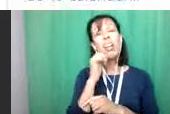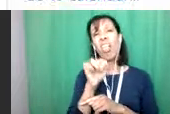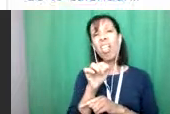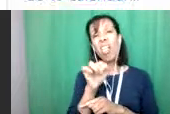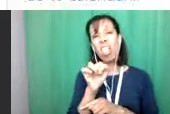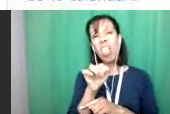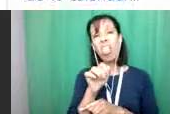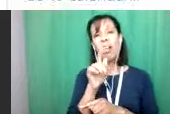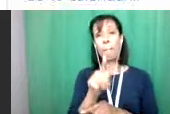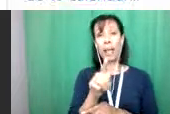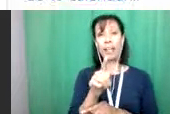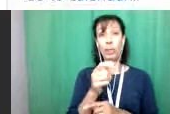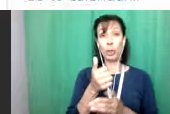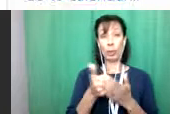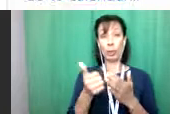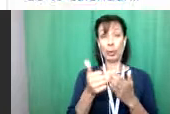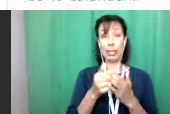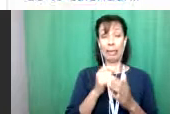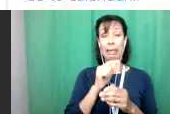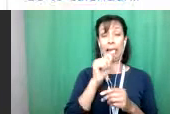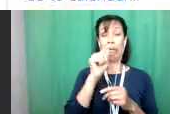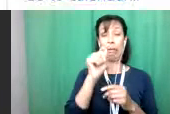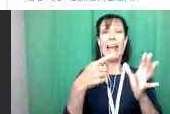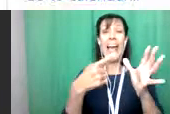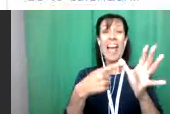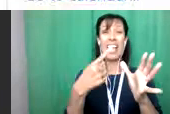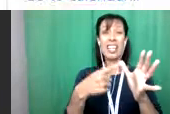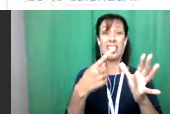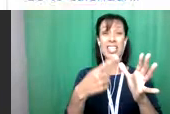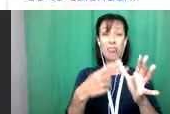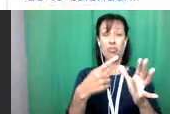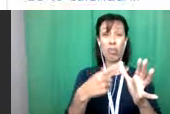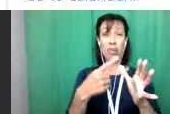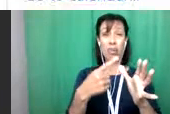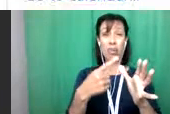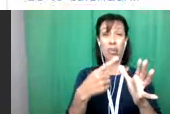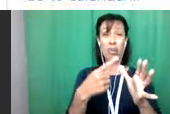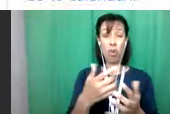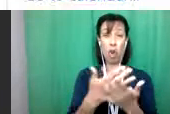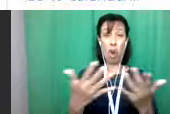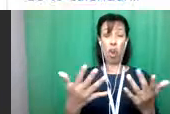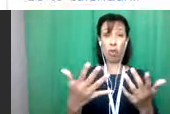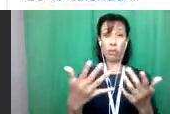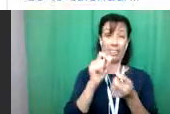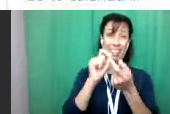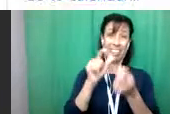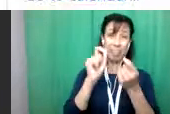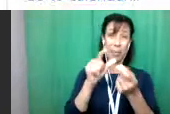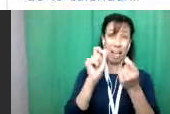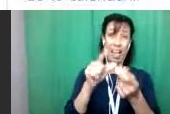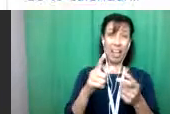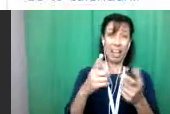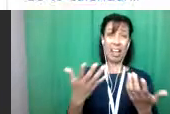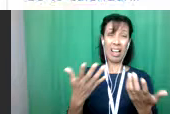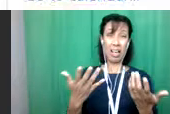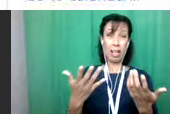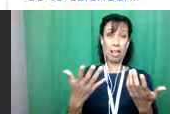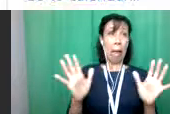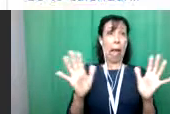saying, look, Andrew, I've not got around to starting my research. Is it too late? And honestly, the answer is yes, it is too